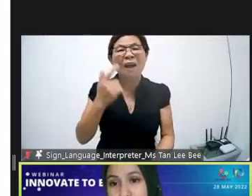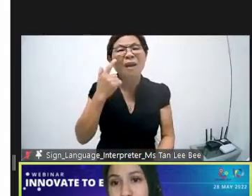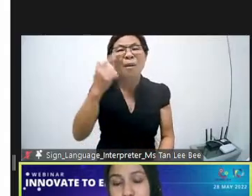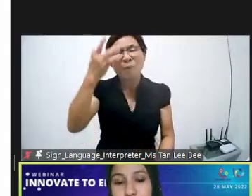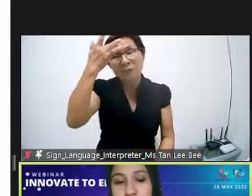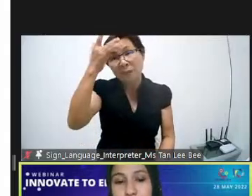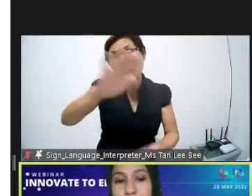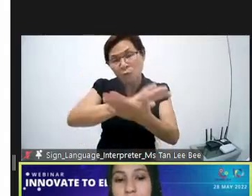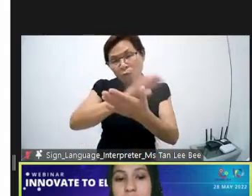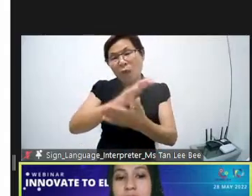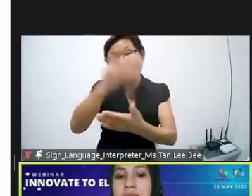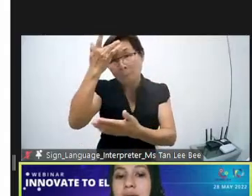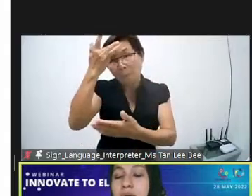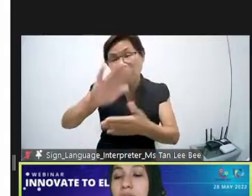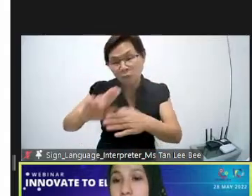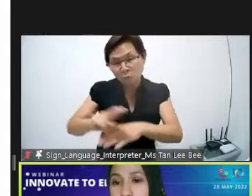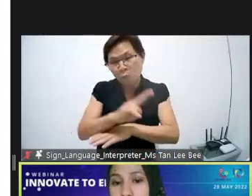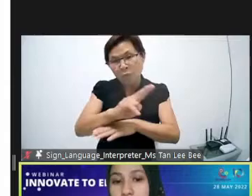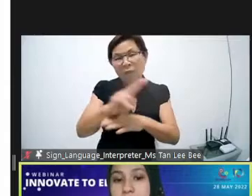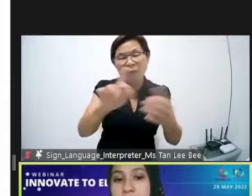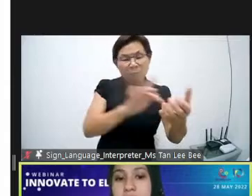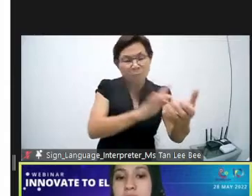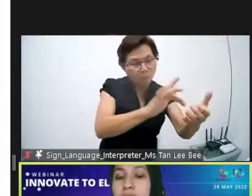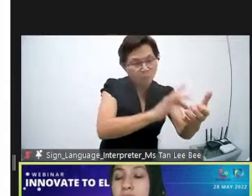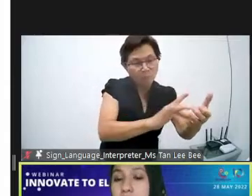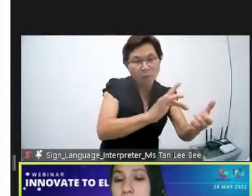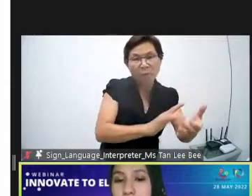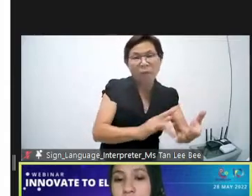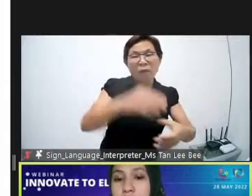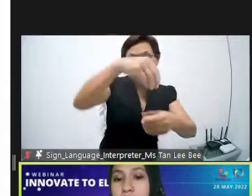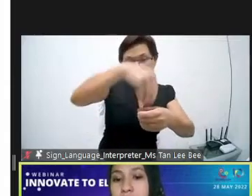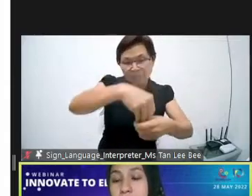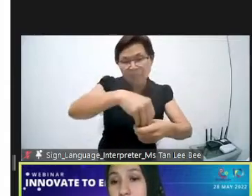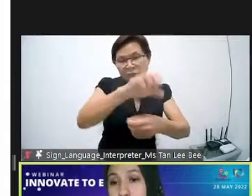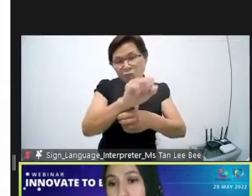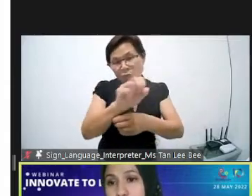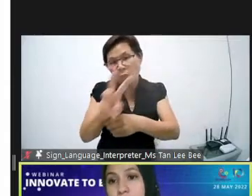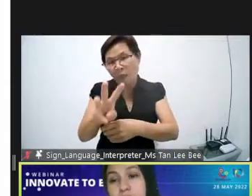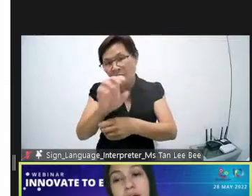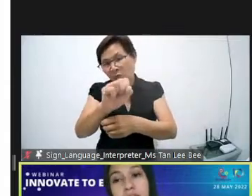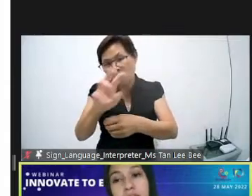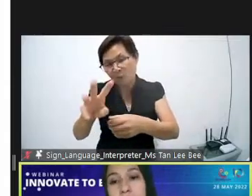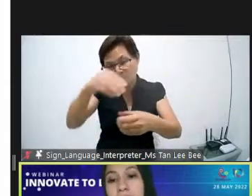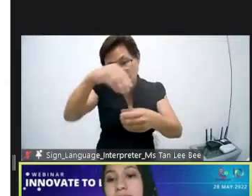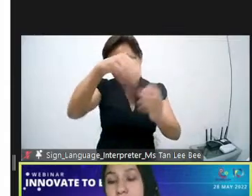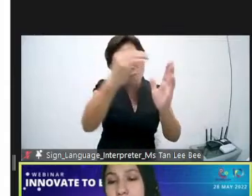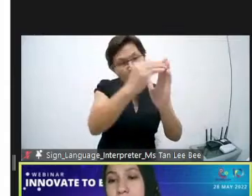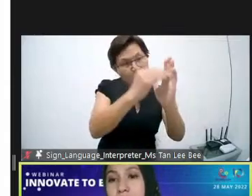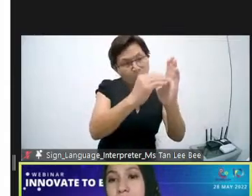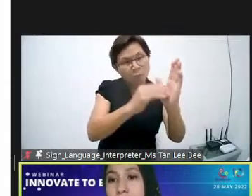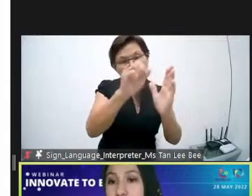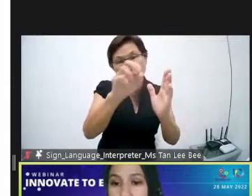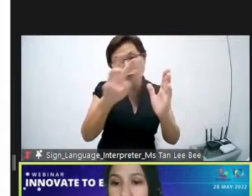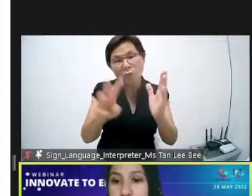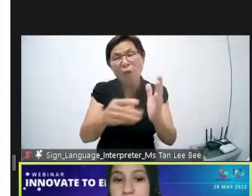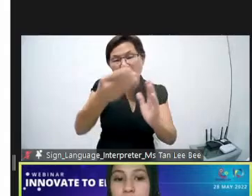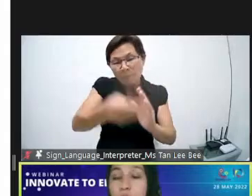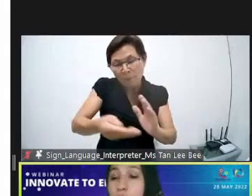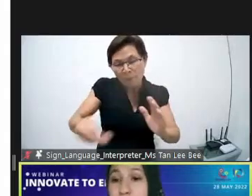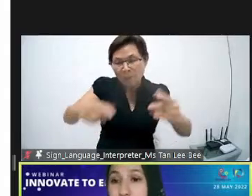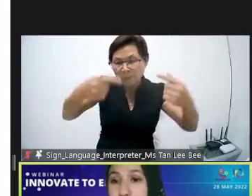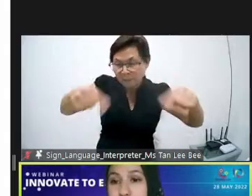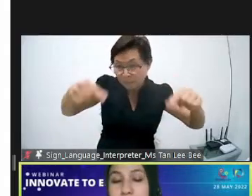gadgets. The content embedded in the software all menus like material,